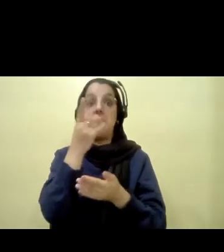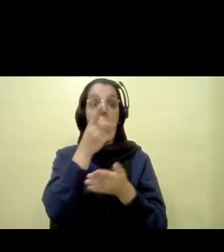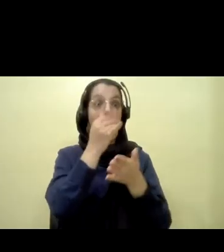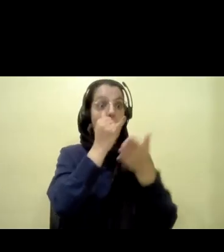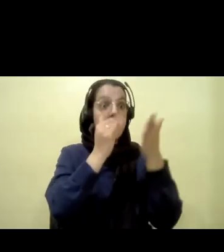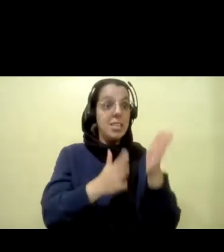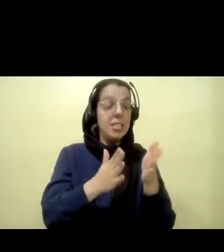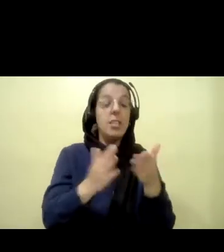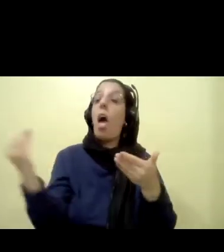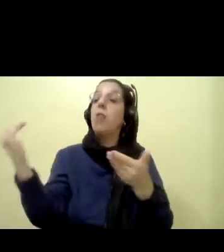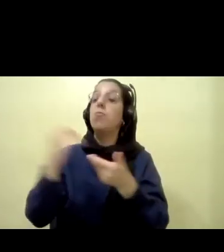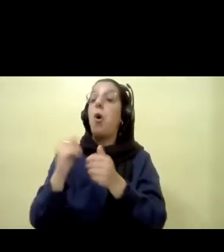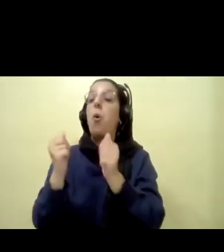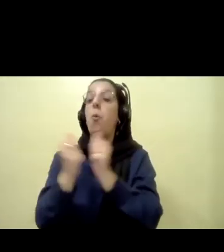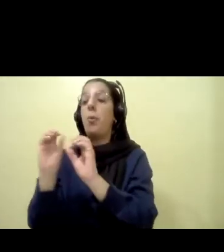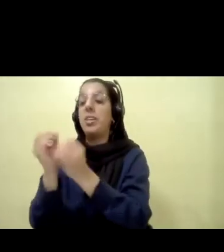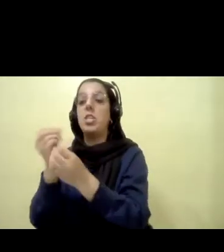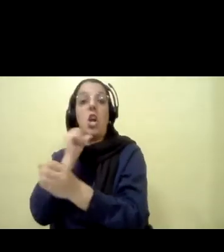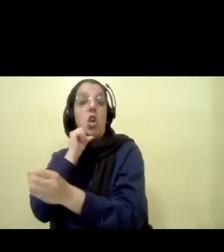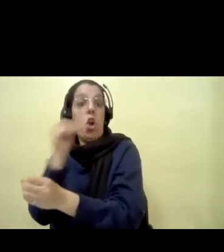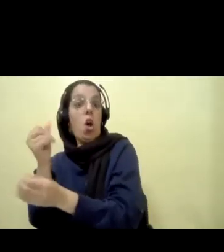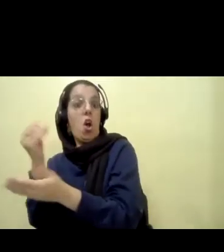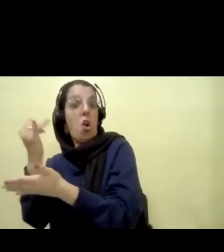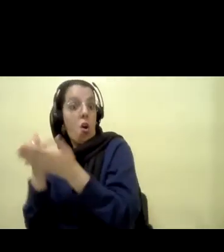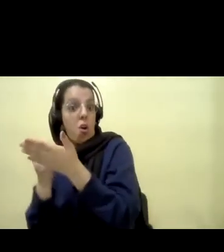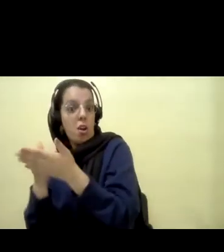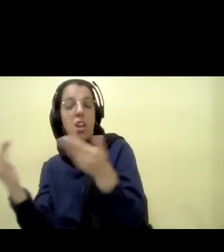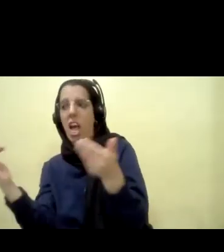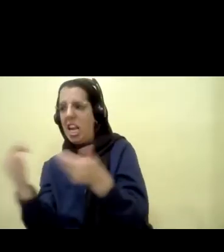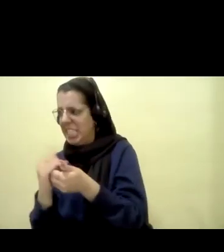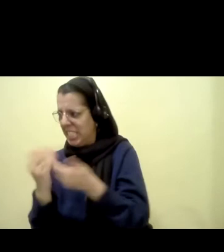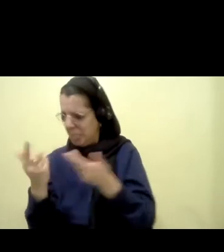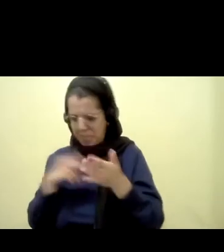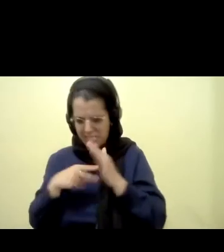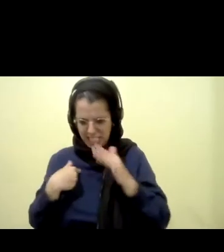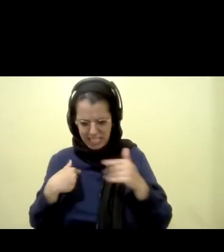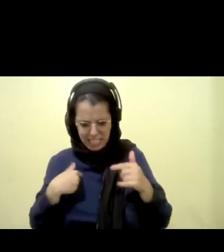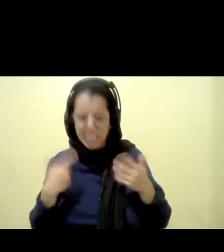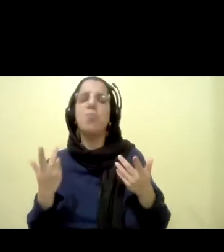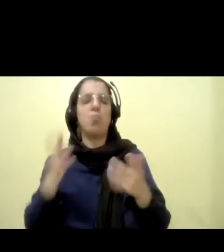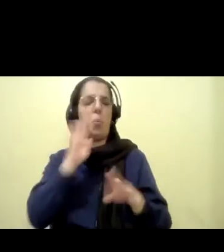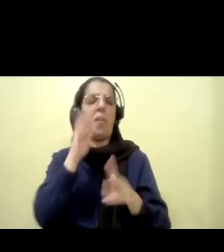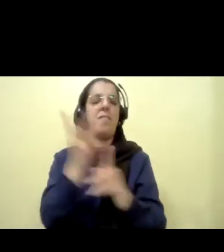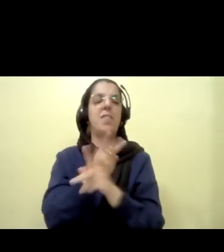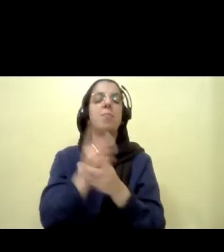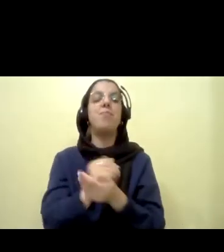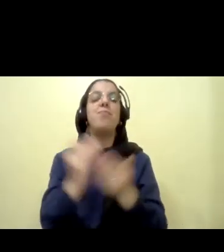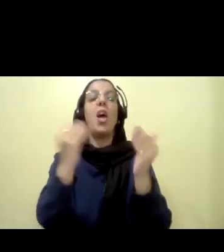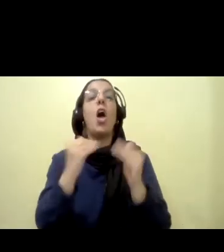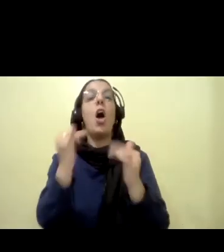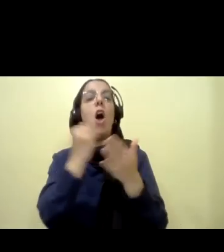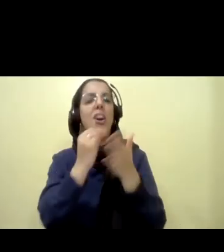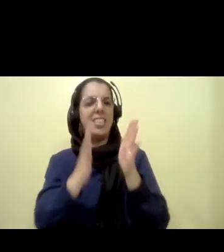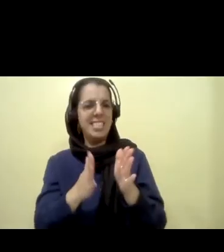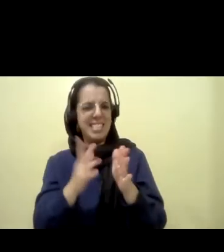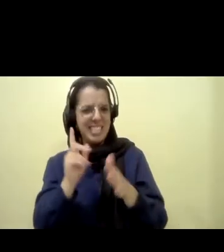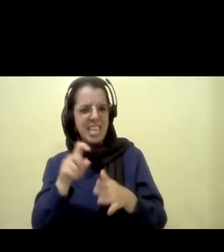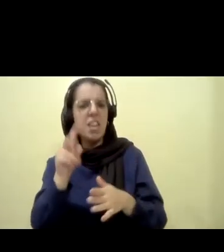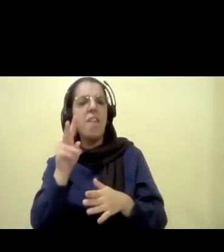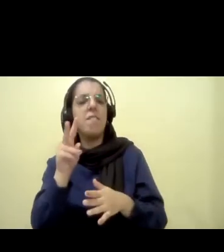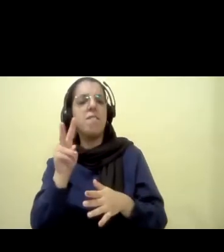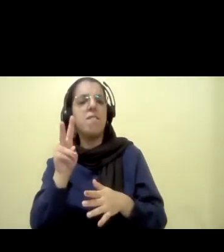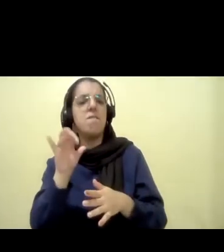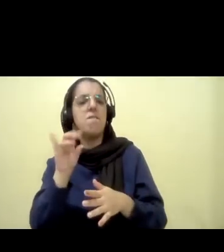non-artists. That's okay too. We can just figure that out. Do artists need vulnerable sector check? We